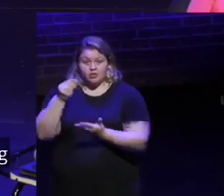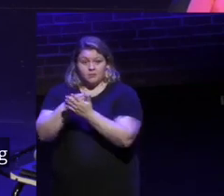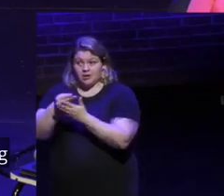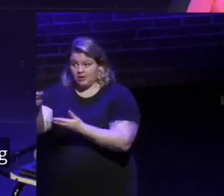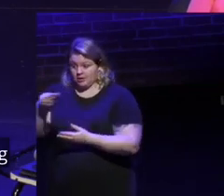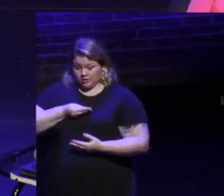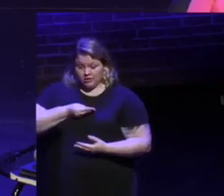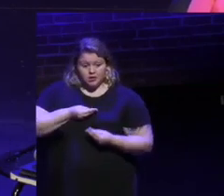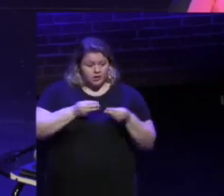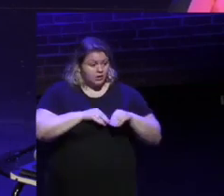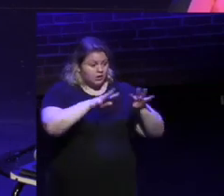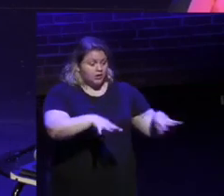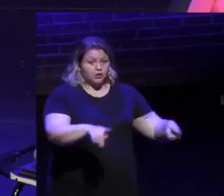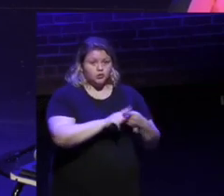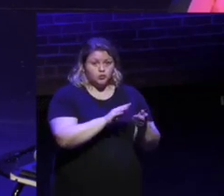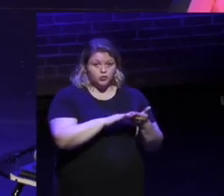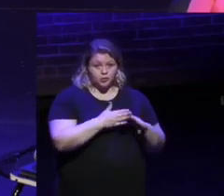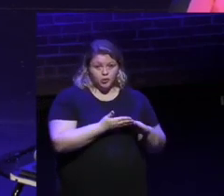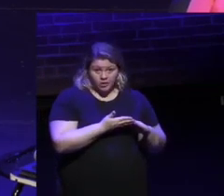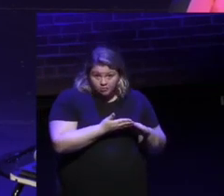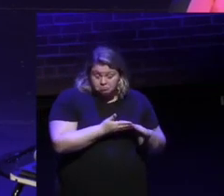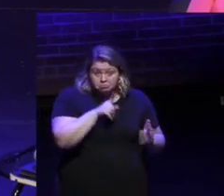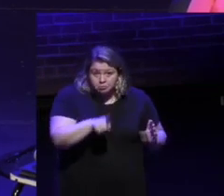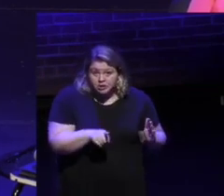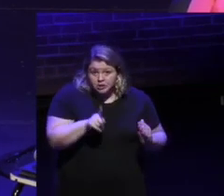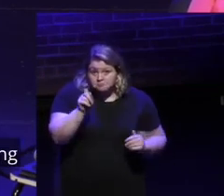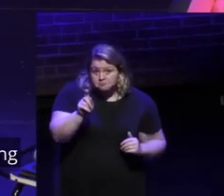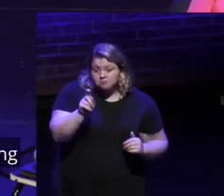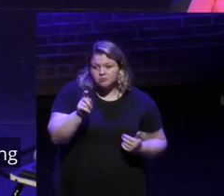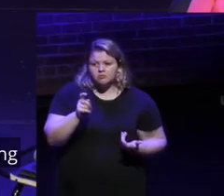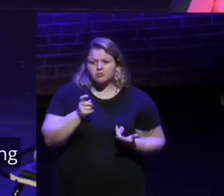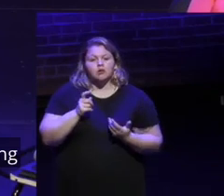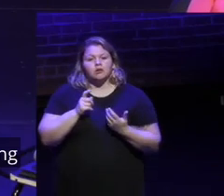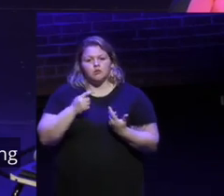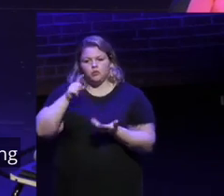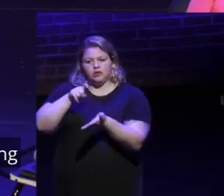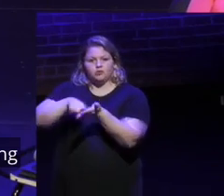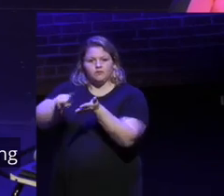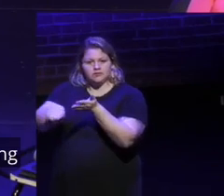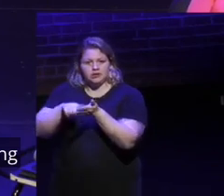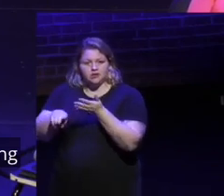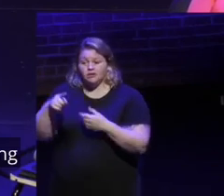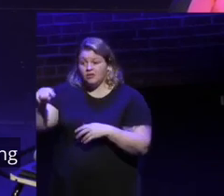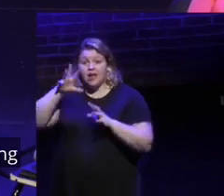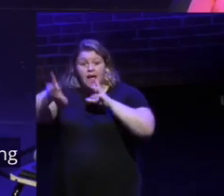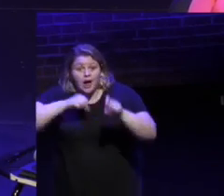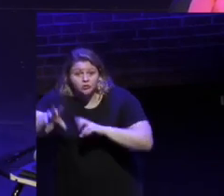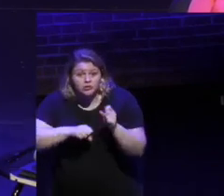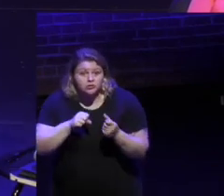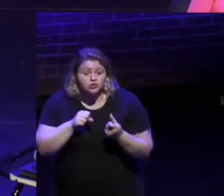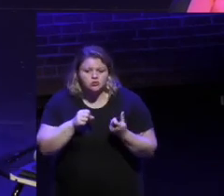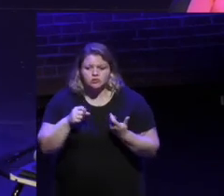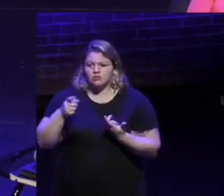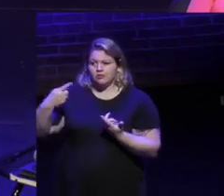they're generating from those endowments and from those savings into the highest need communities? How much proactive outreach are they doing